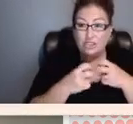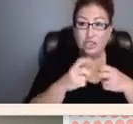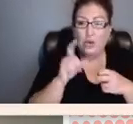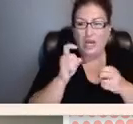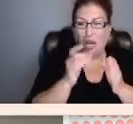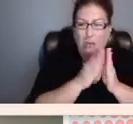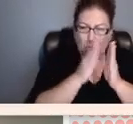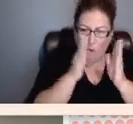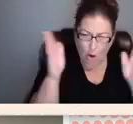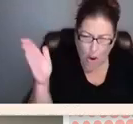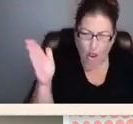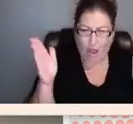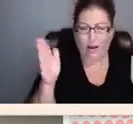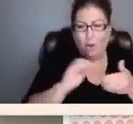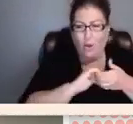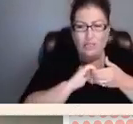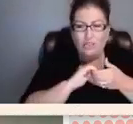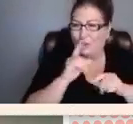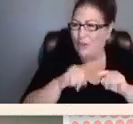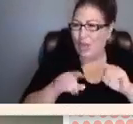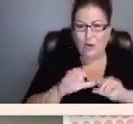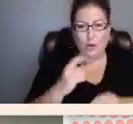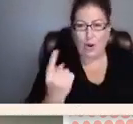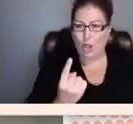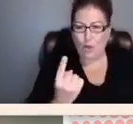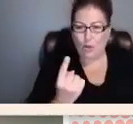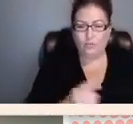You can't do it by yourself. Next bullet.